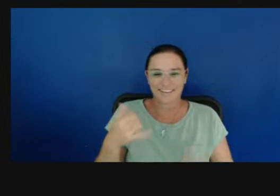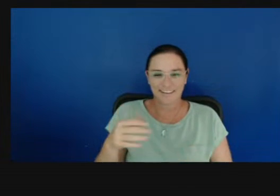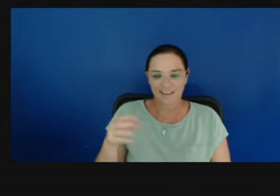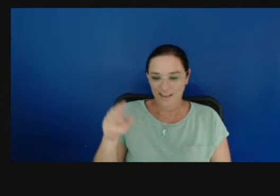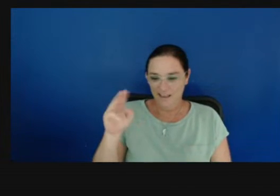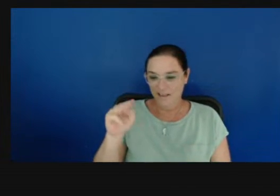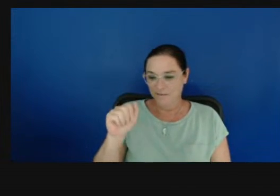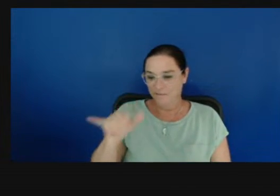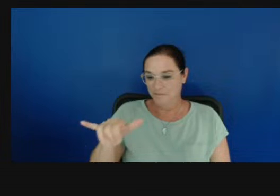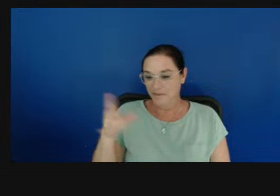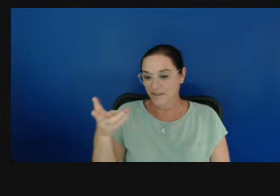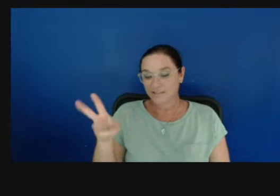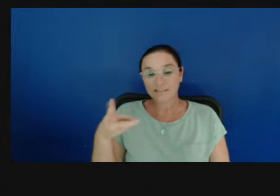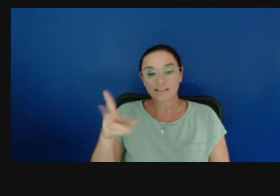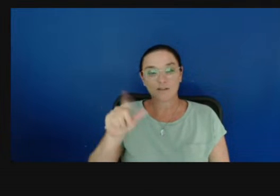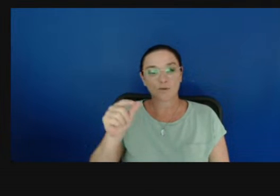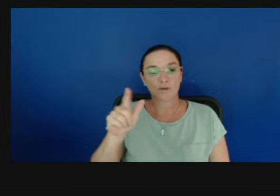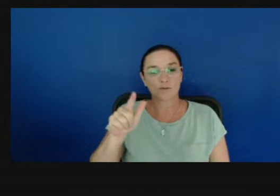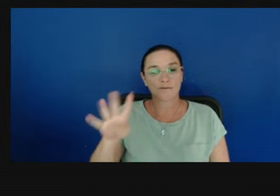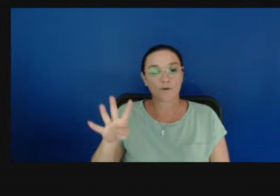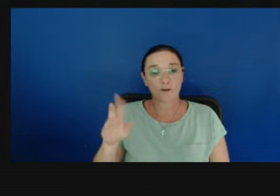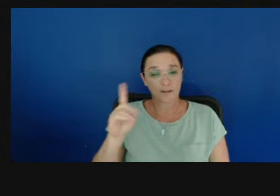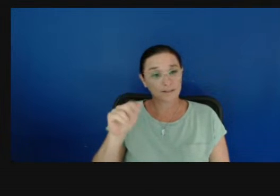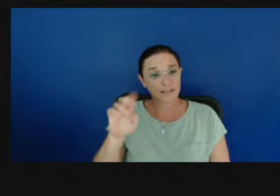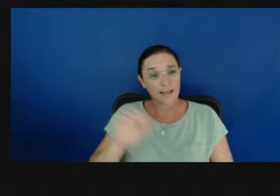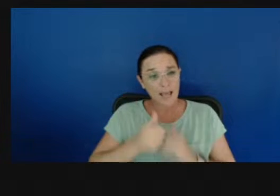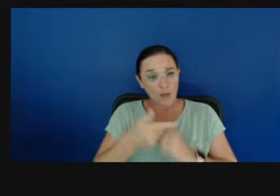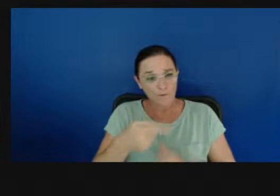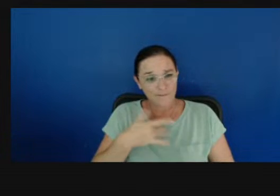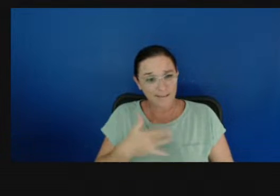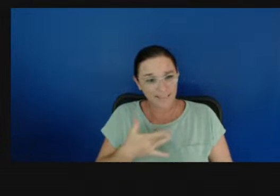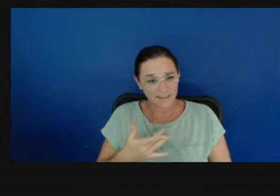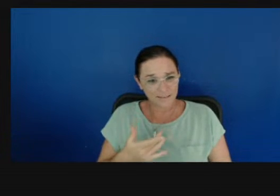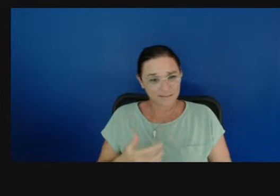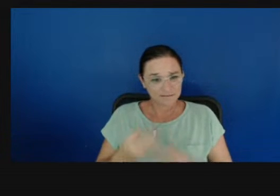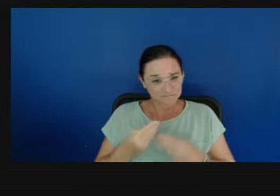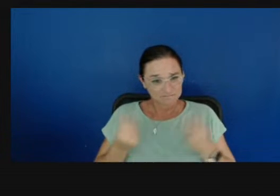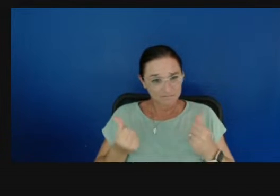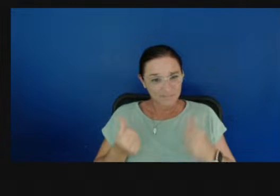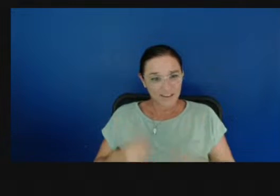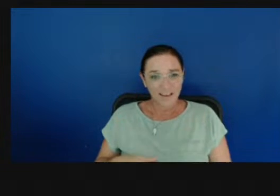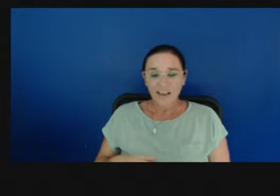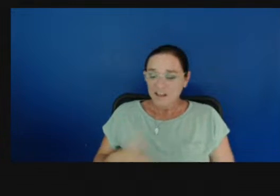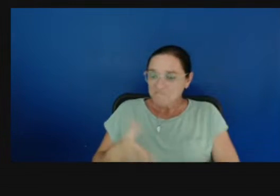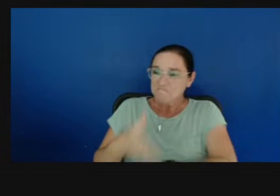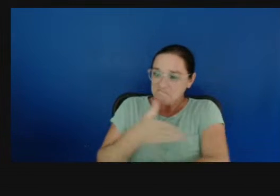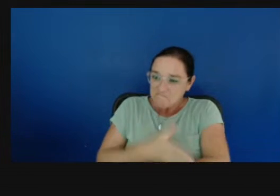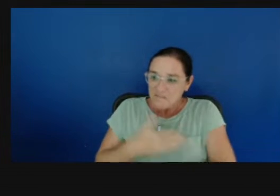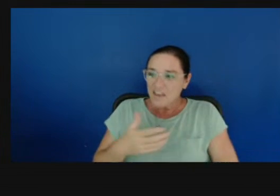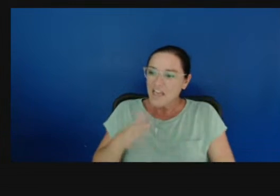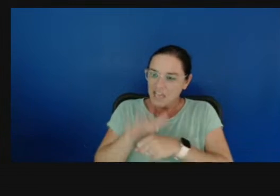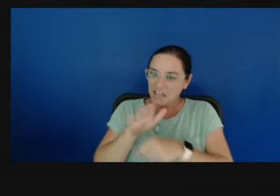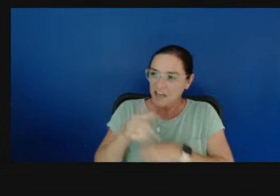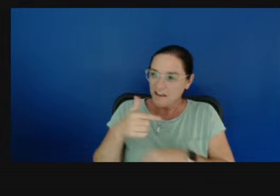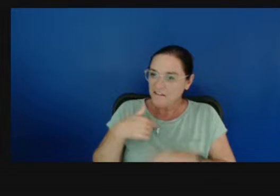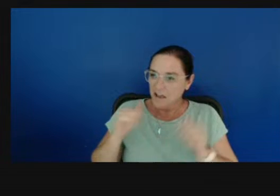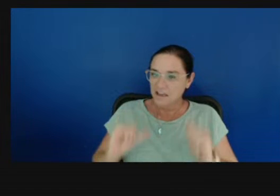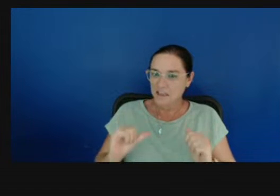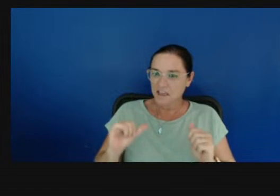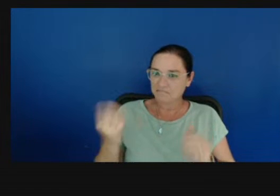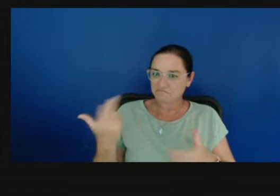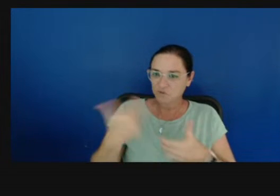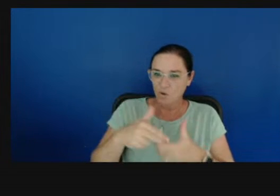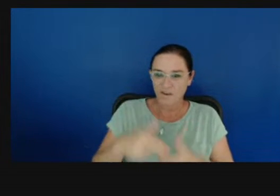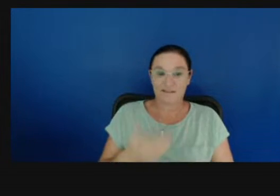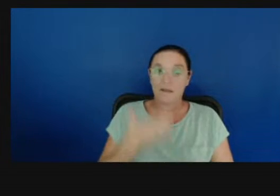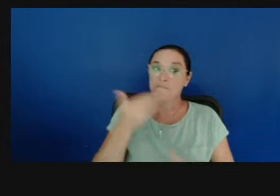little better, Dane? How are you today? Yeah, doing a little better. Enough to can do this at least. A lot better than last